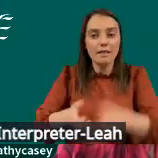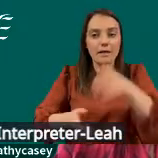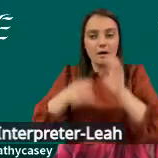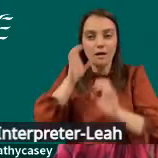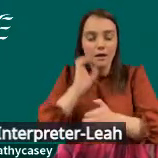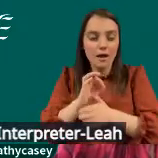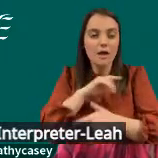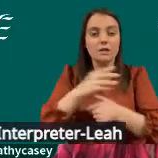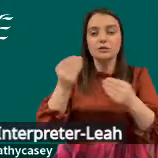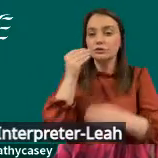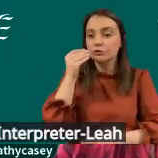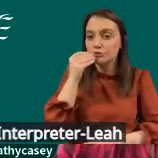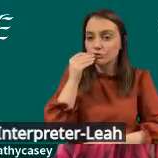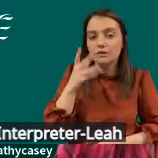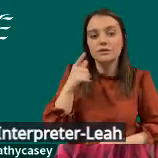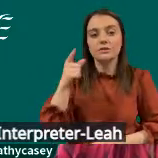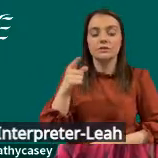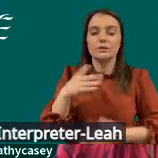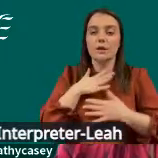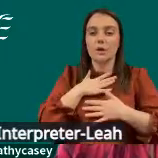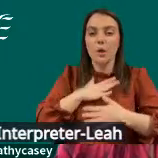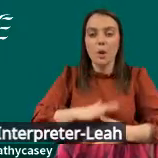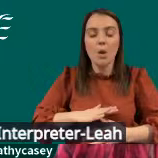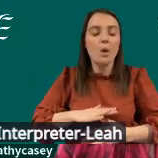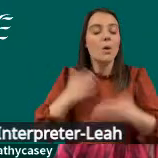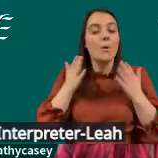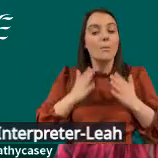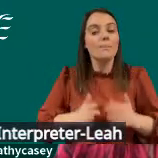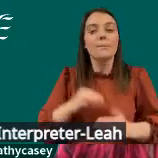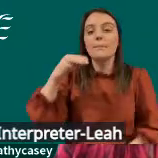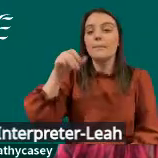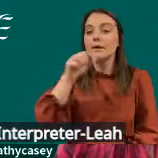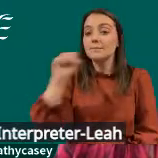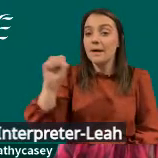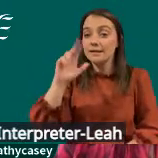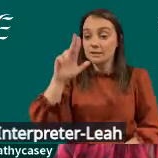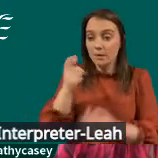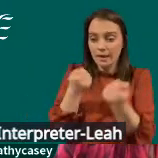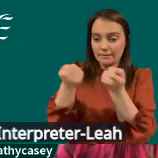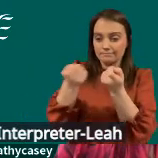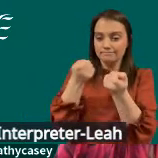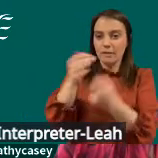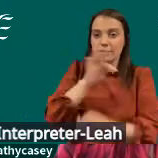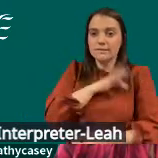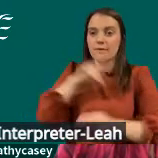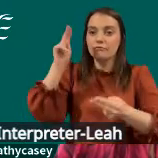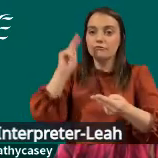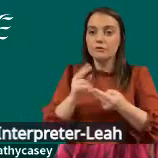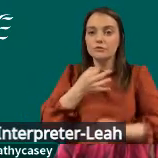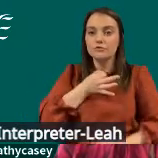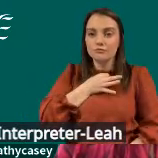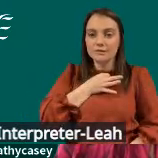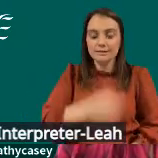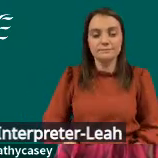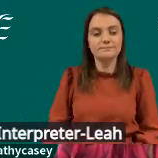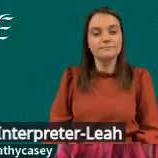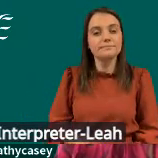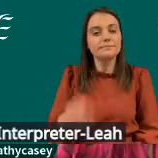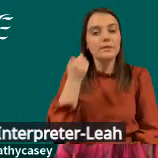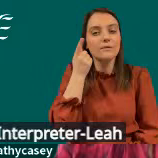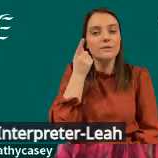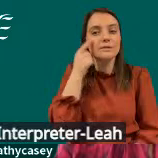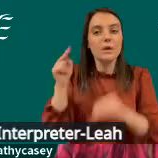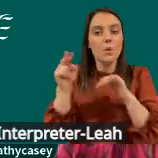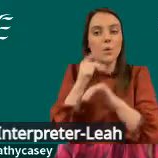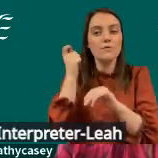our low body mass, and susceptibility to falls. All of these can be modified to reduce our risks. If we look at what happens to our body